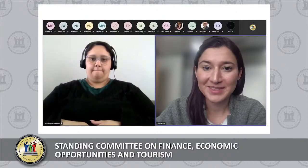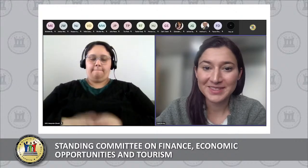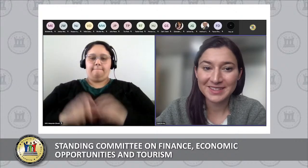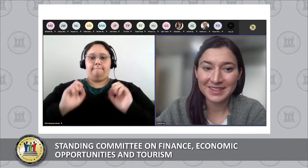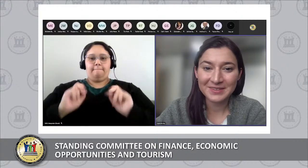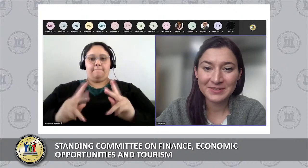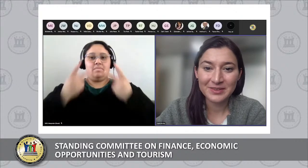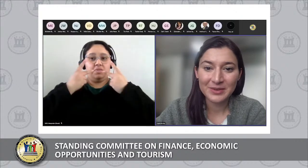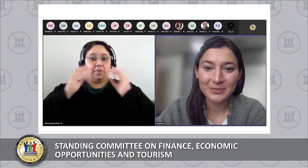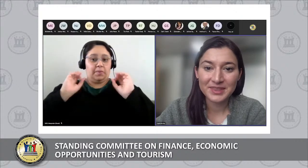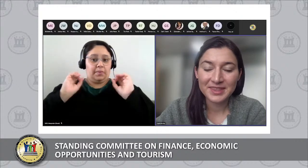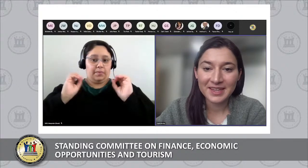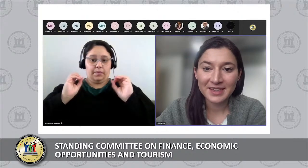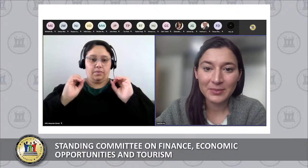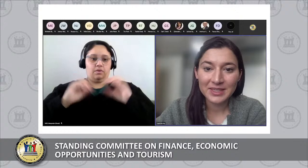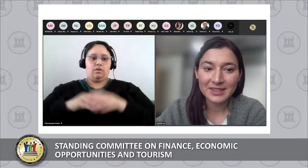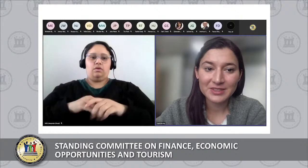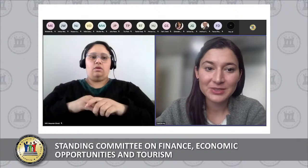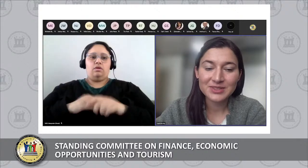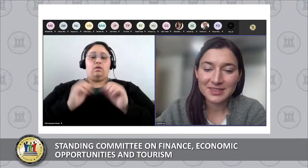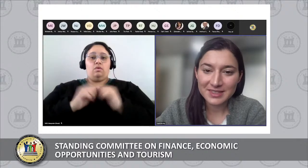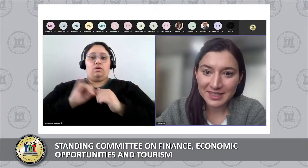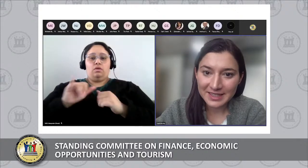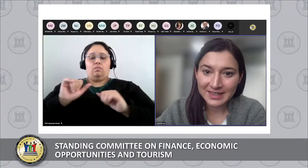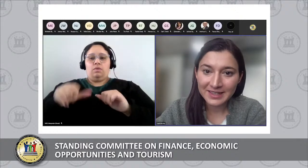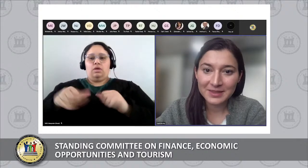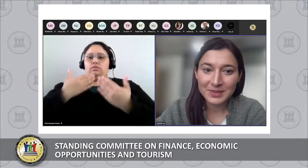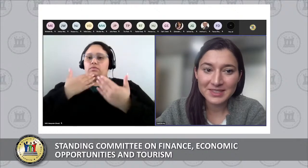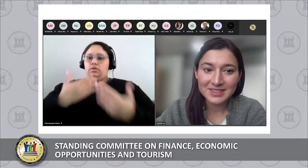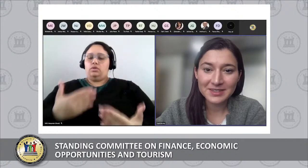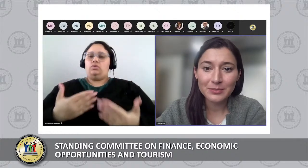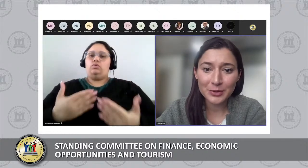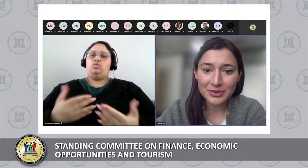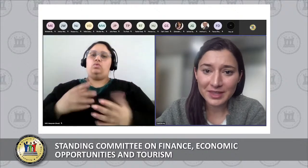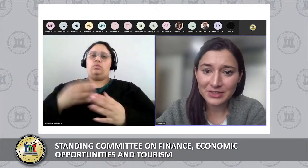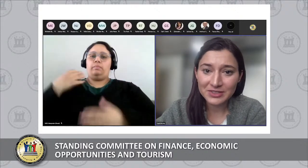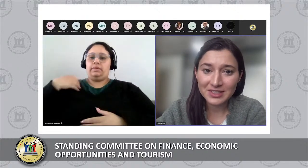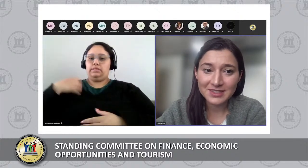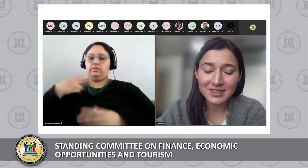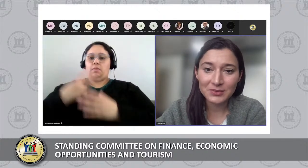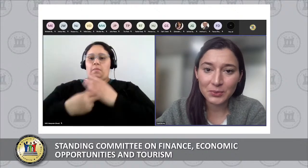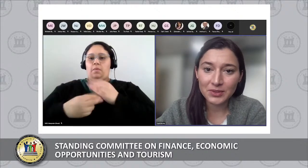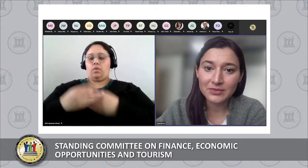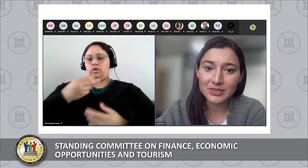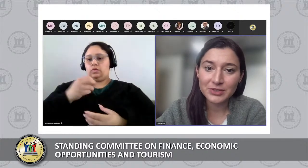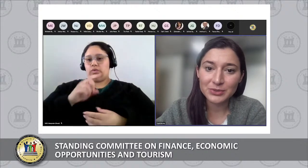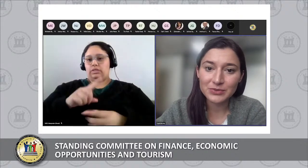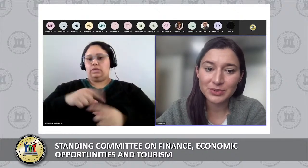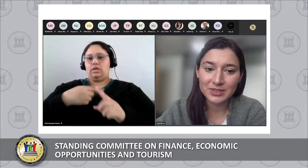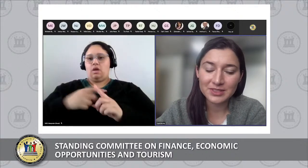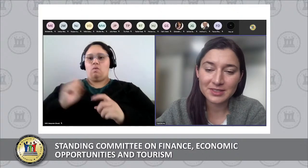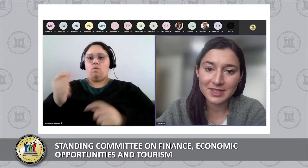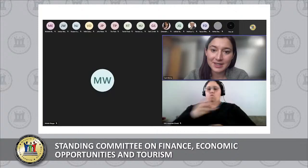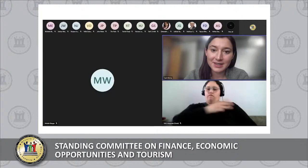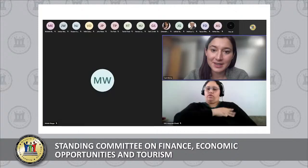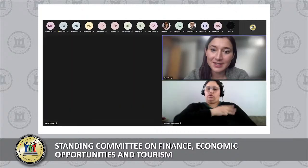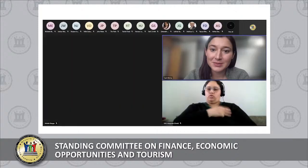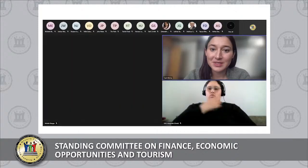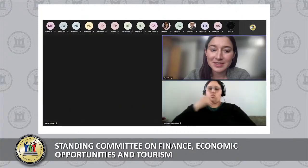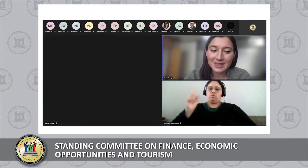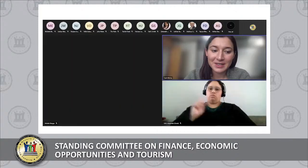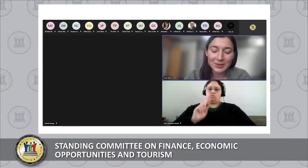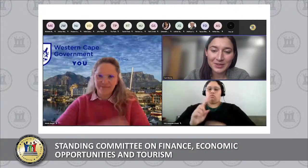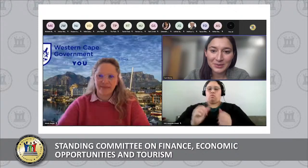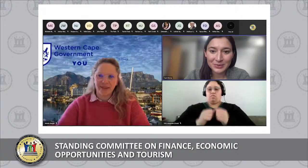Okay, I see none. With that, I would like to sincerely thank the Minister, both HODs and all the officials who've joined us